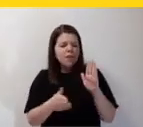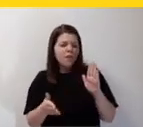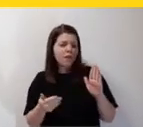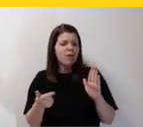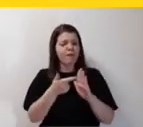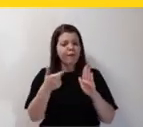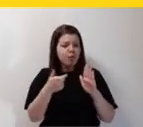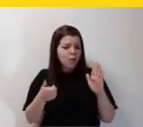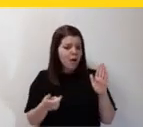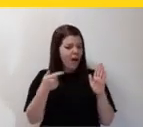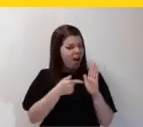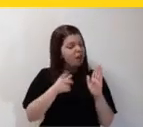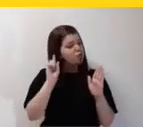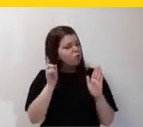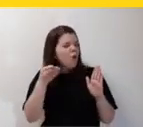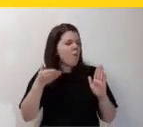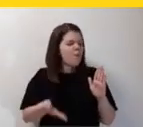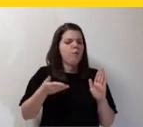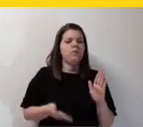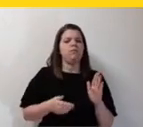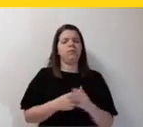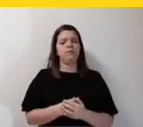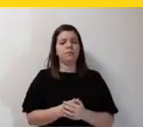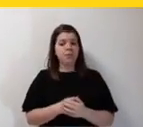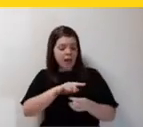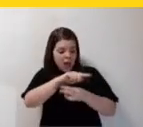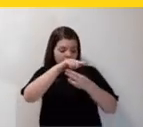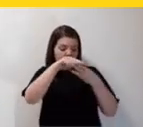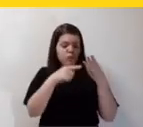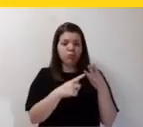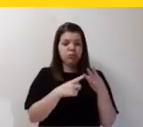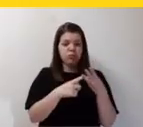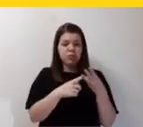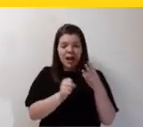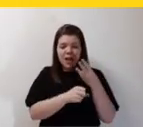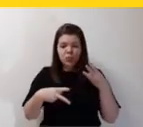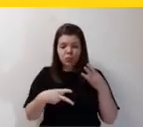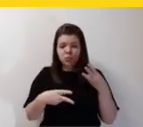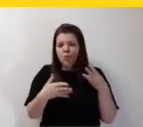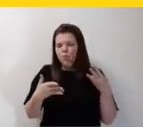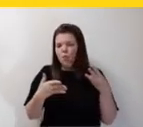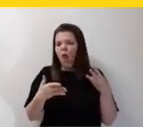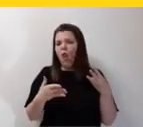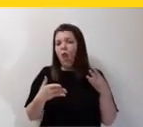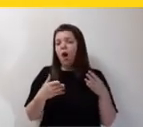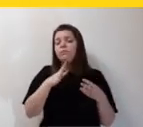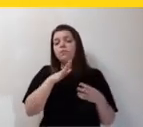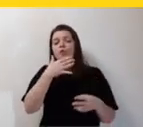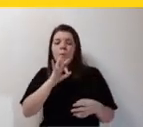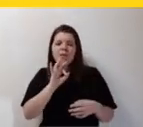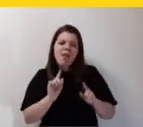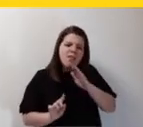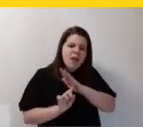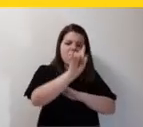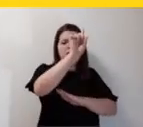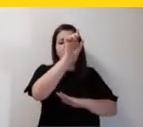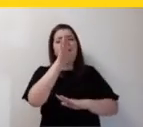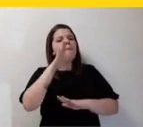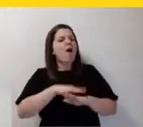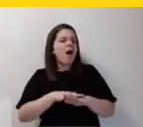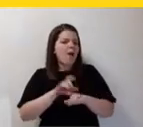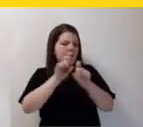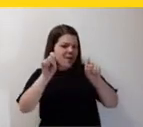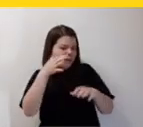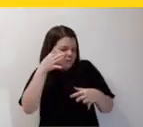but Scrum as teaching method, Lean as process to make, work and measure learning, and design thinking as process to